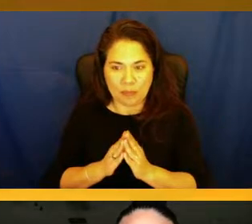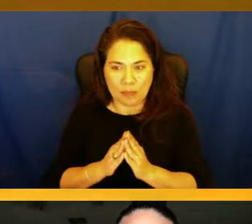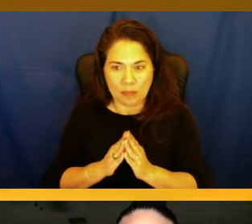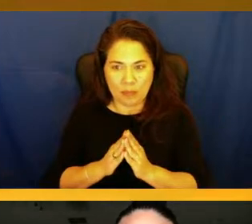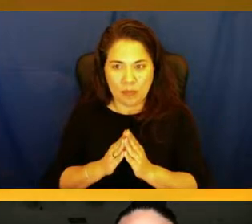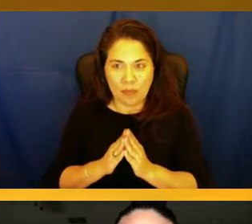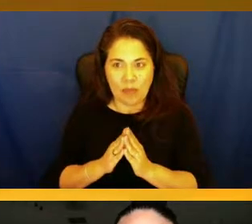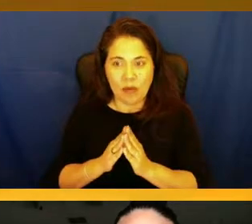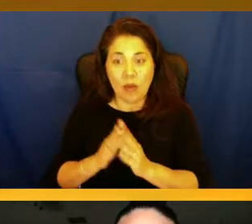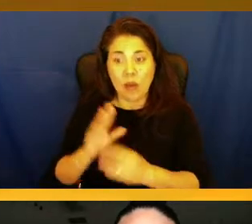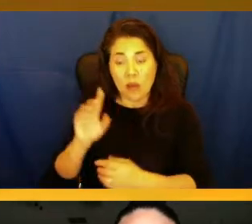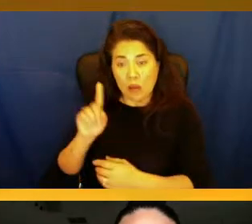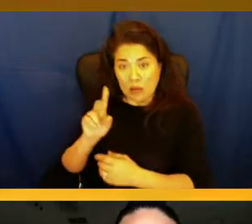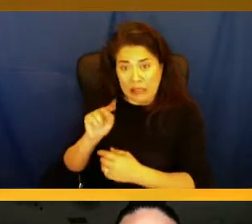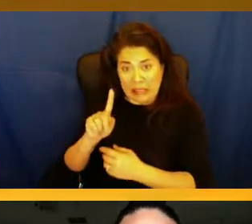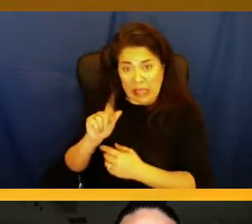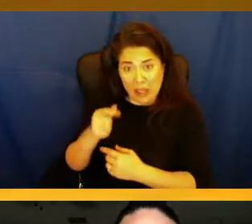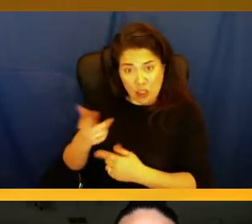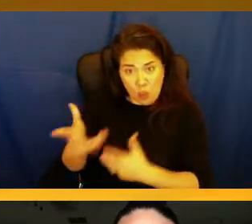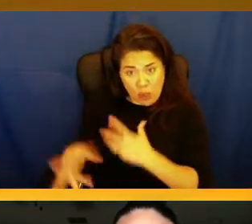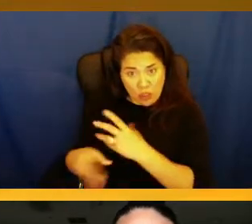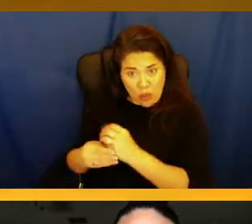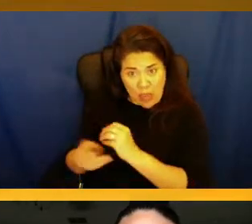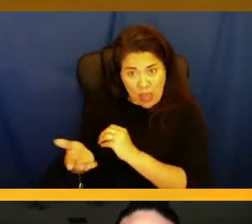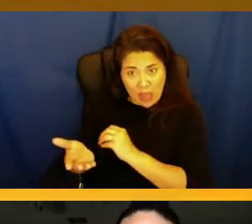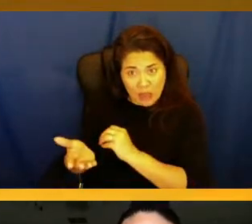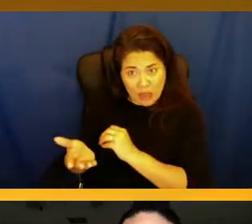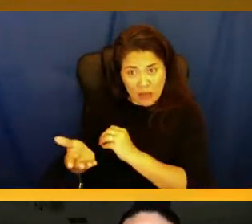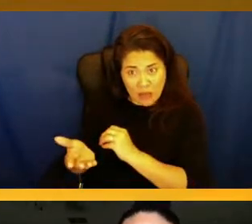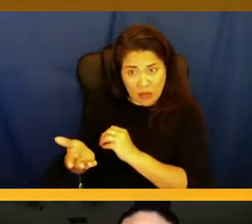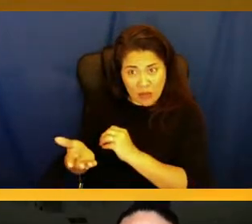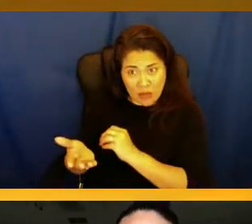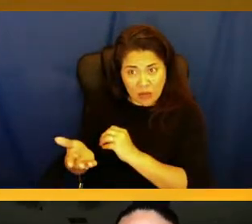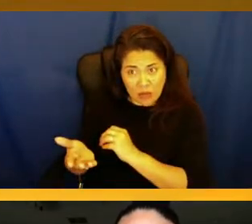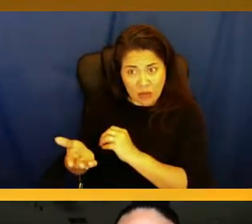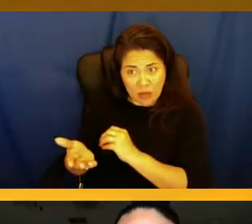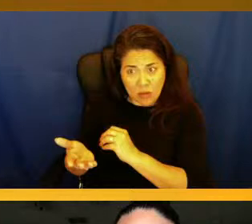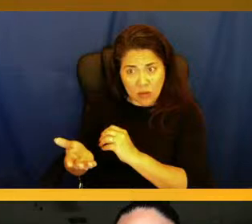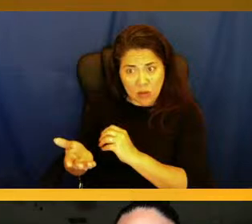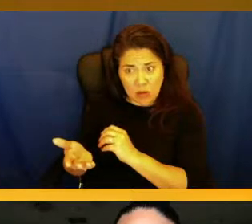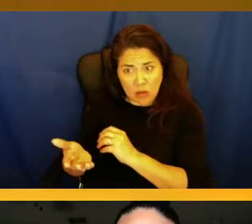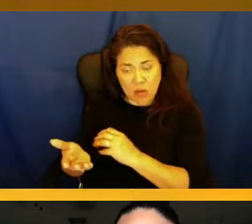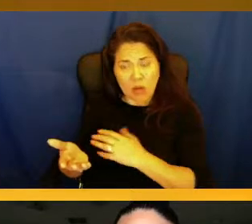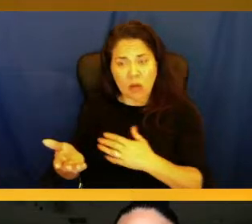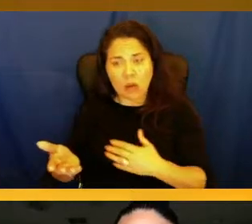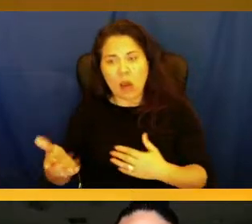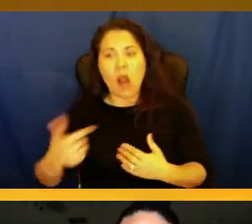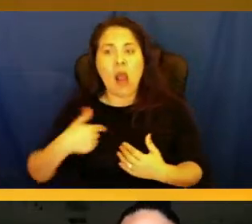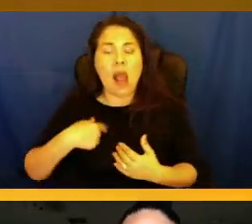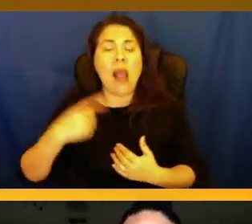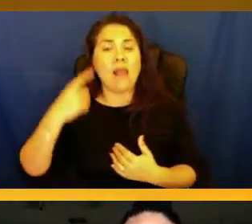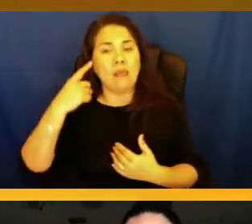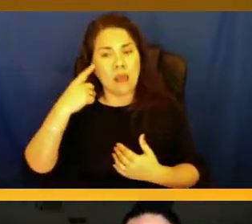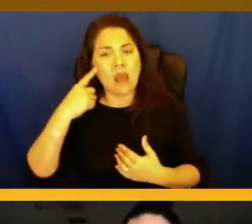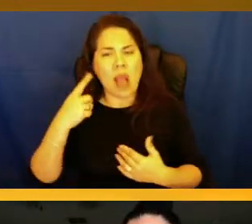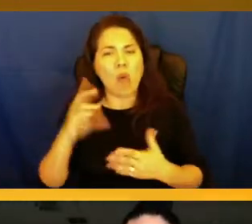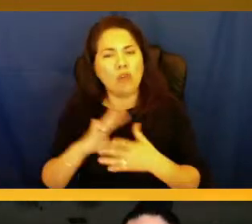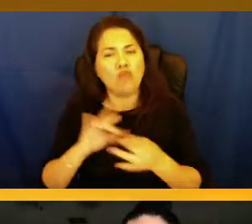Dr. Cynthia, did you want to add? So did you want to comment on that? We don't need well, to. Yes. I think that